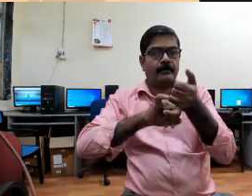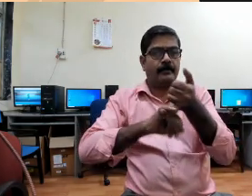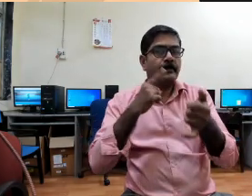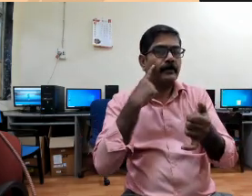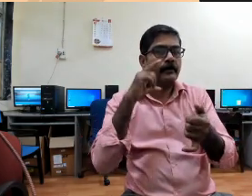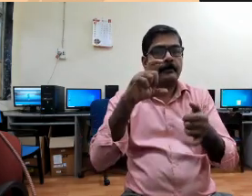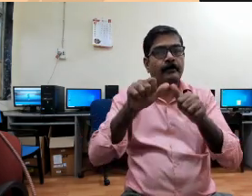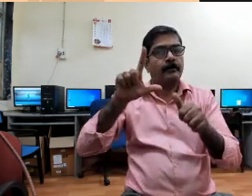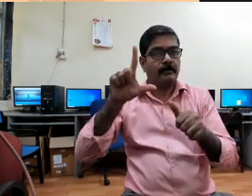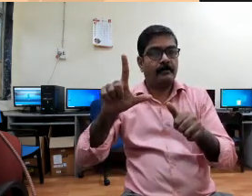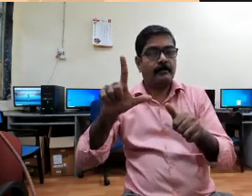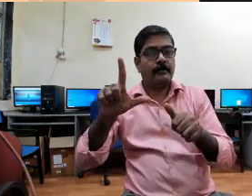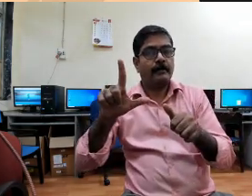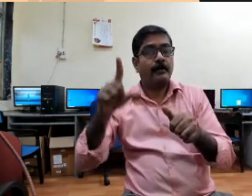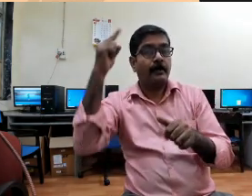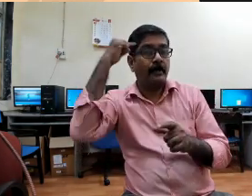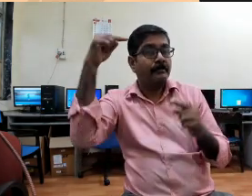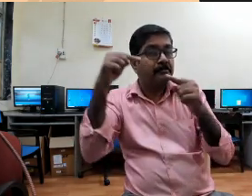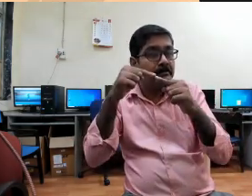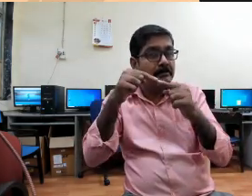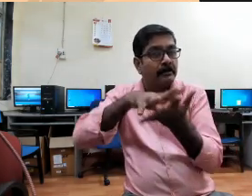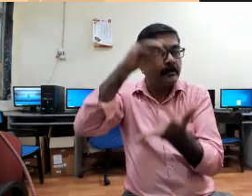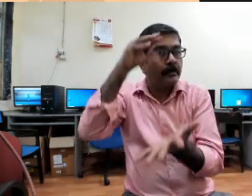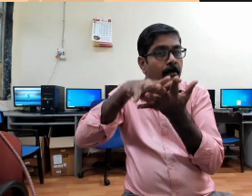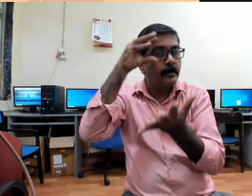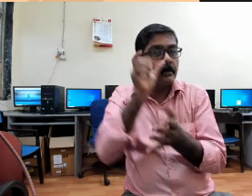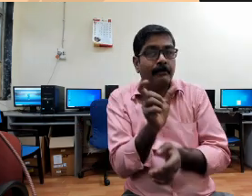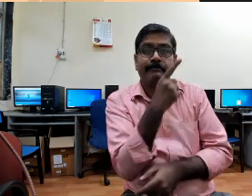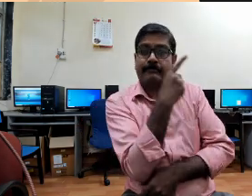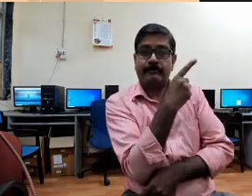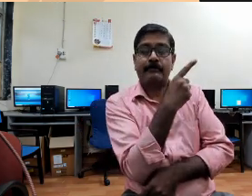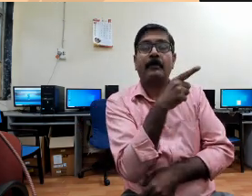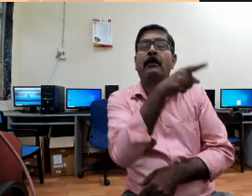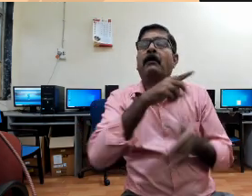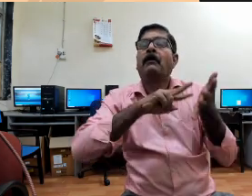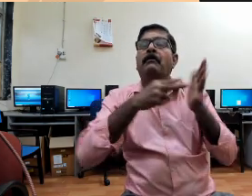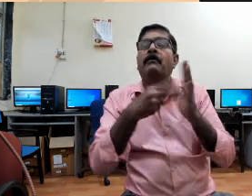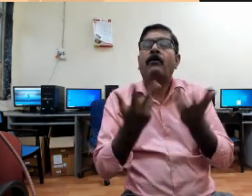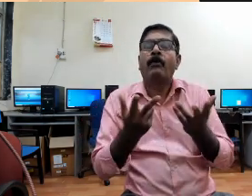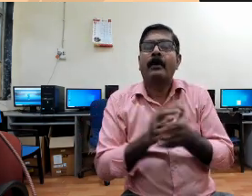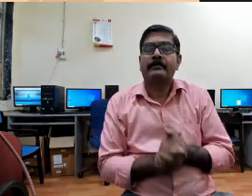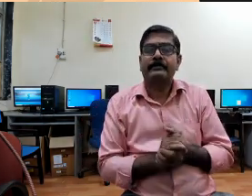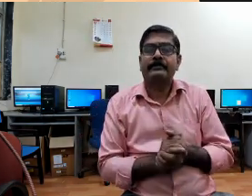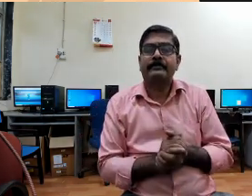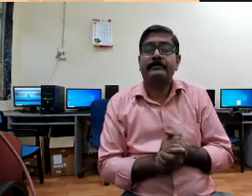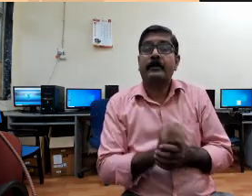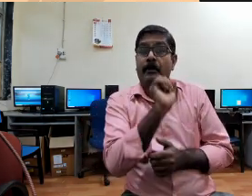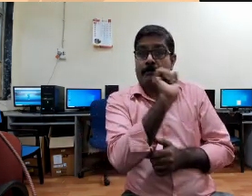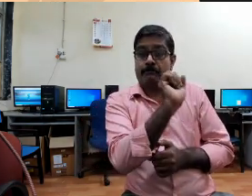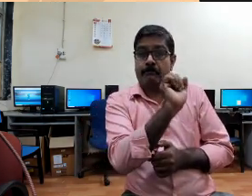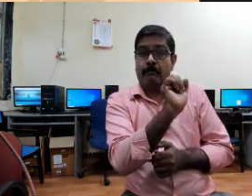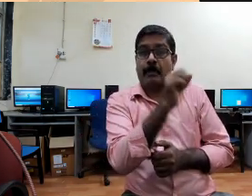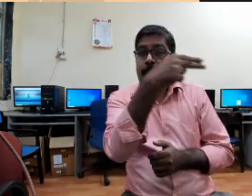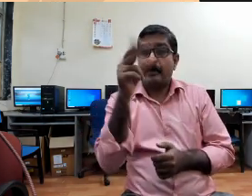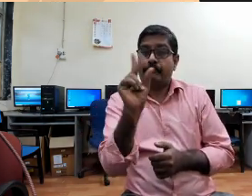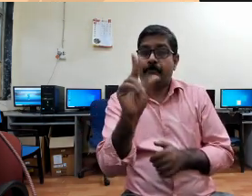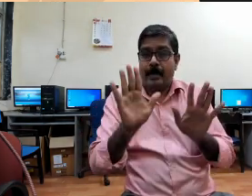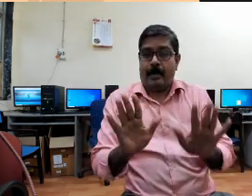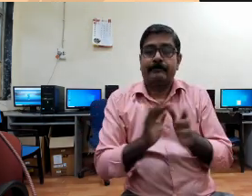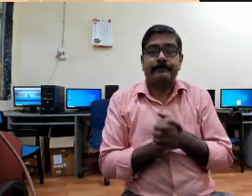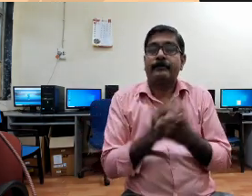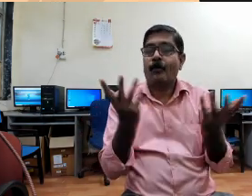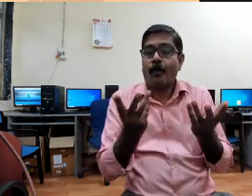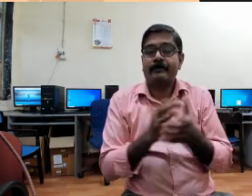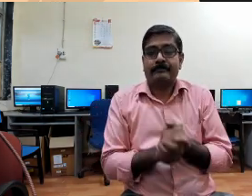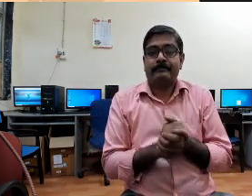What exactly is classical conditioning? It is also known as Pavlovian or respondent conditioning. It was discovered